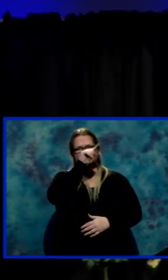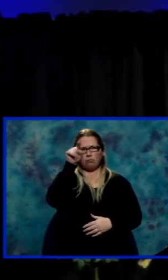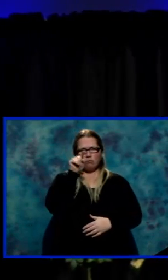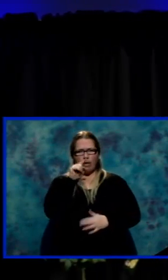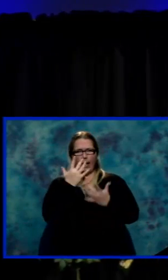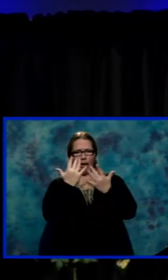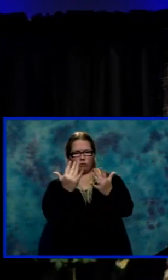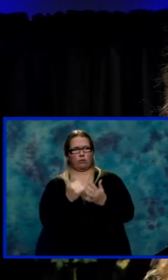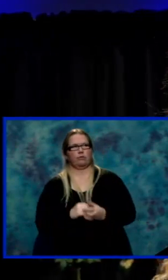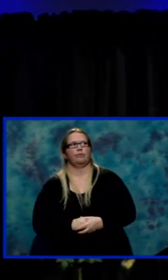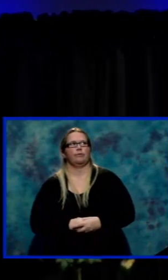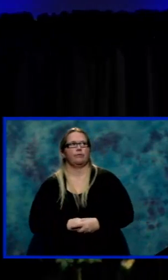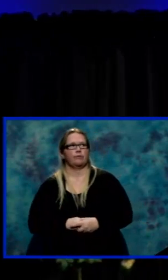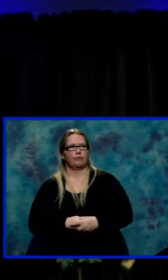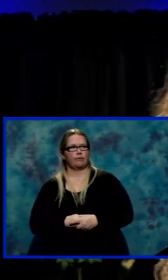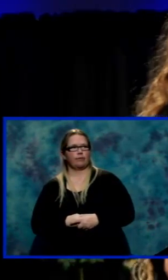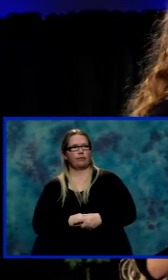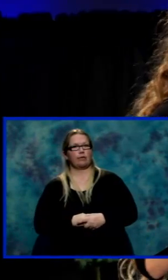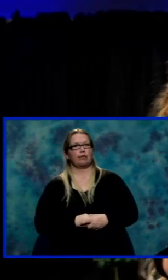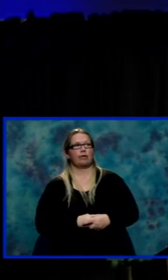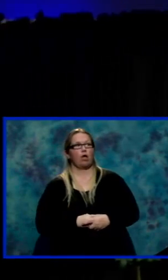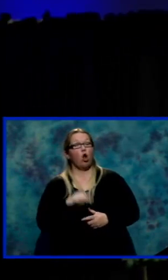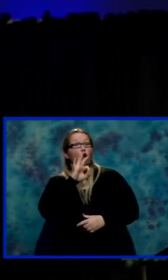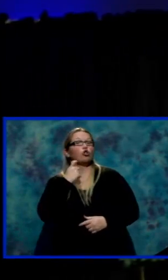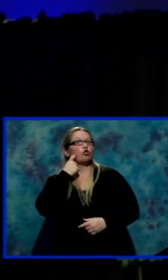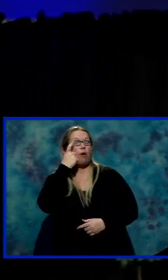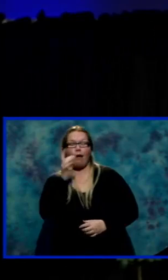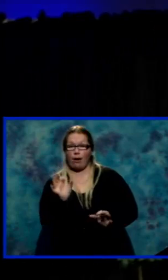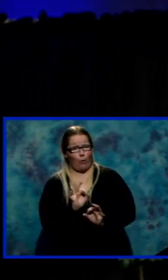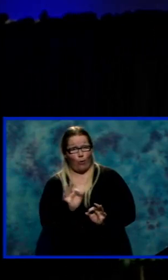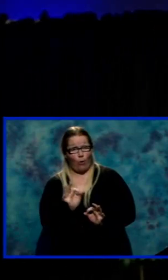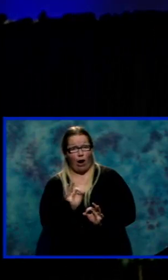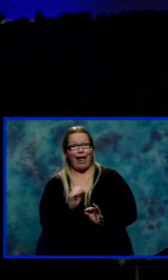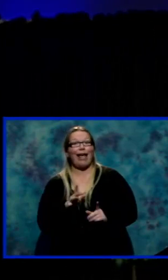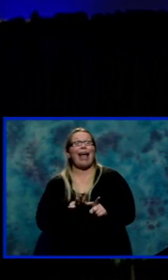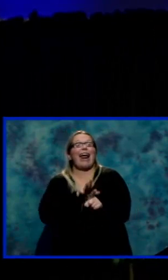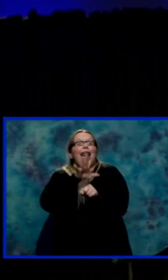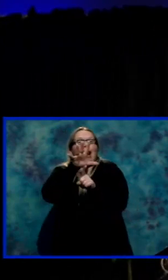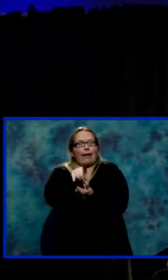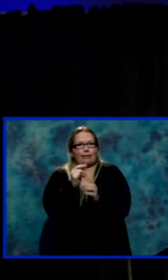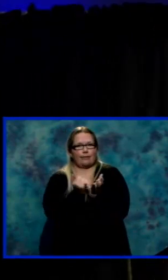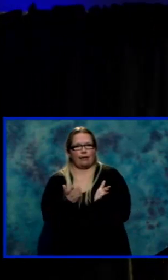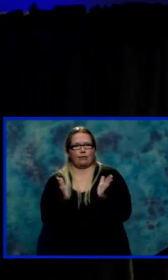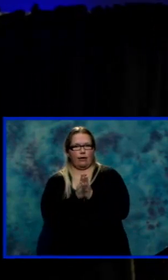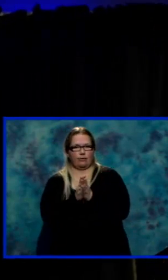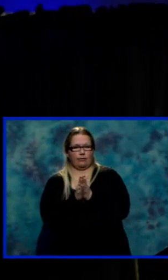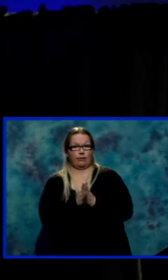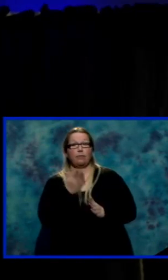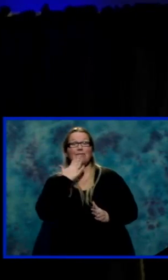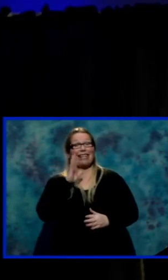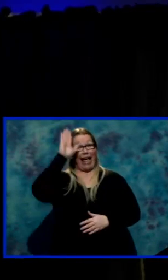too, please? Because I'm bad at this. Counting, not tomorrow, next Sunday. So count for me,